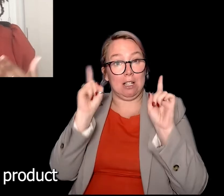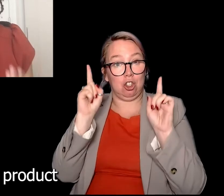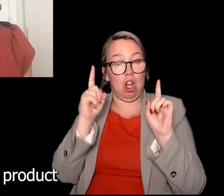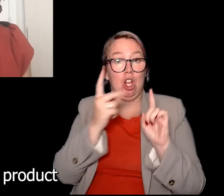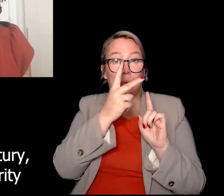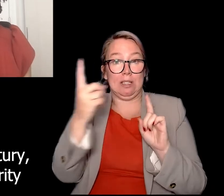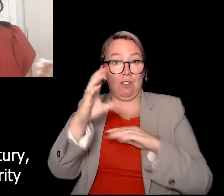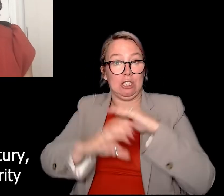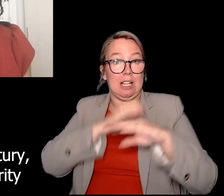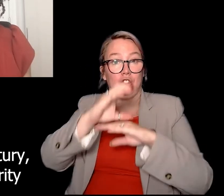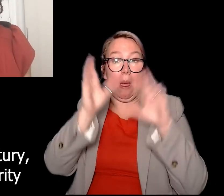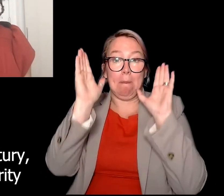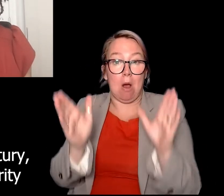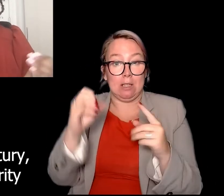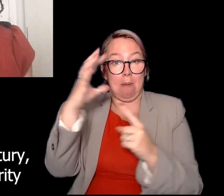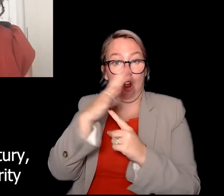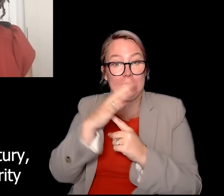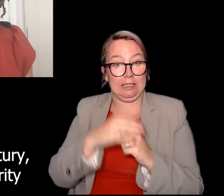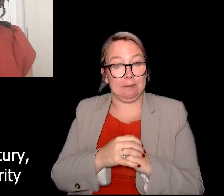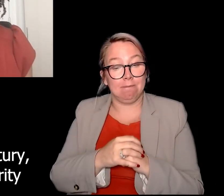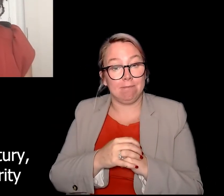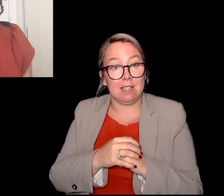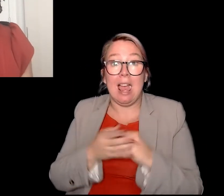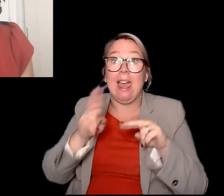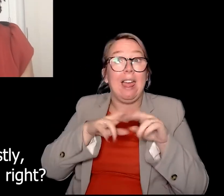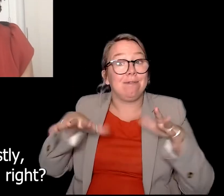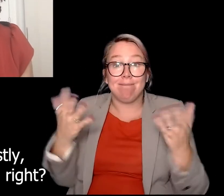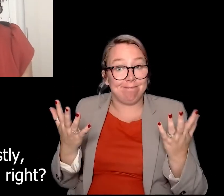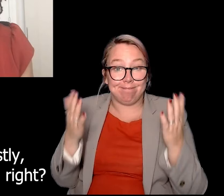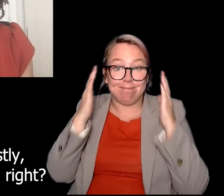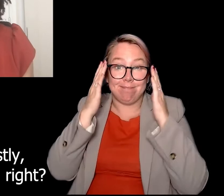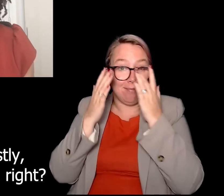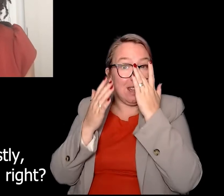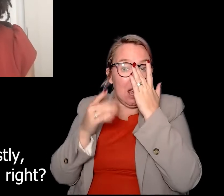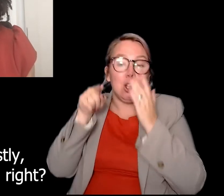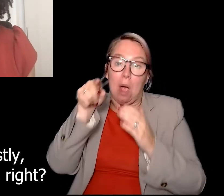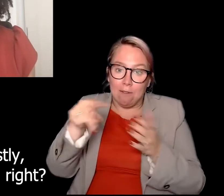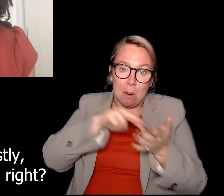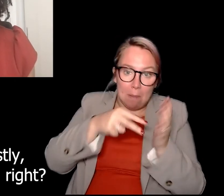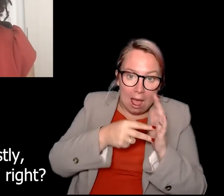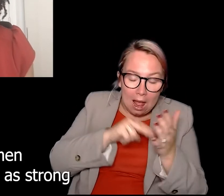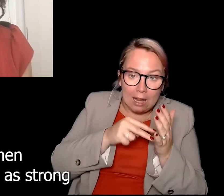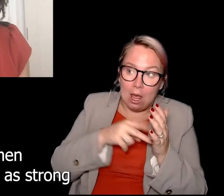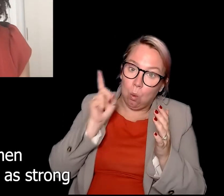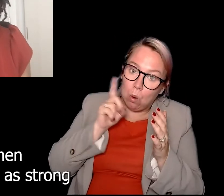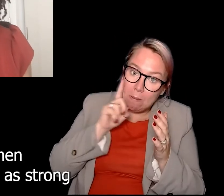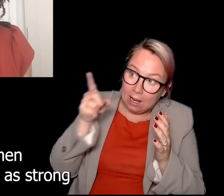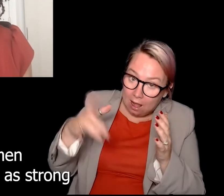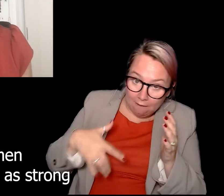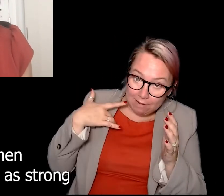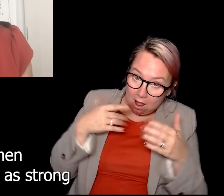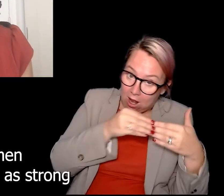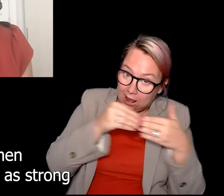priority. For a great product manager in the 21st century, those need to be a priority. Or else you're just, honestly, you're losing market share, right? If half the planet